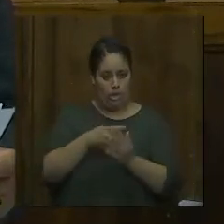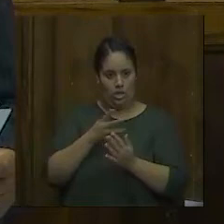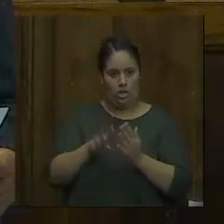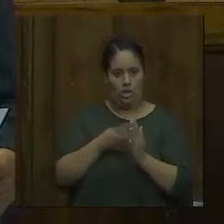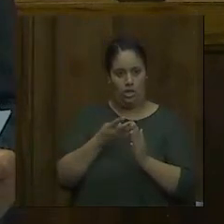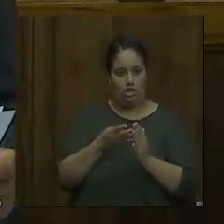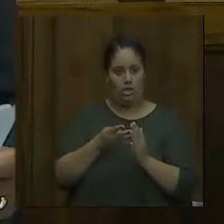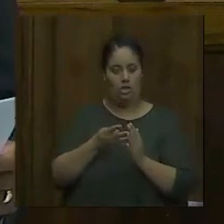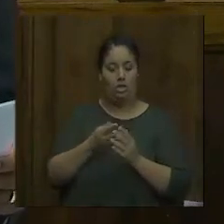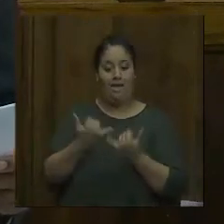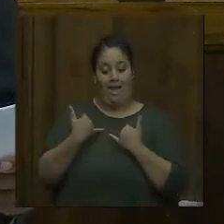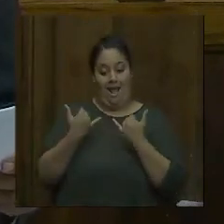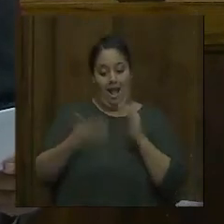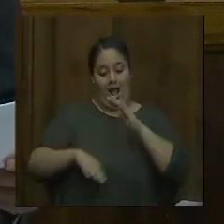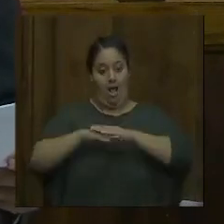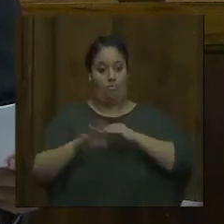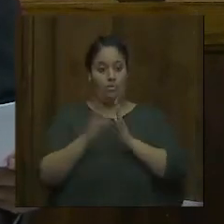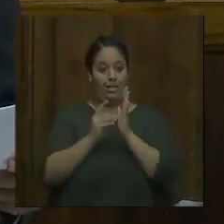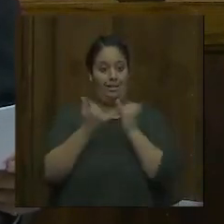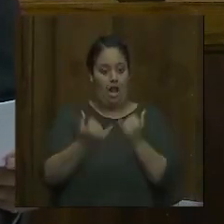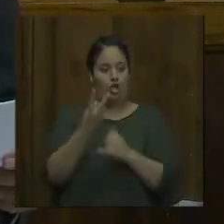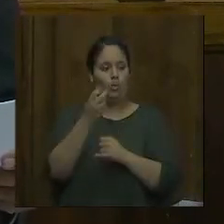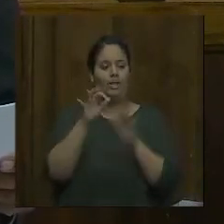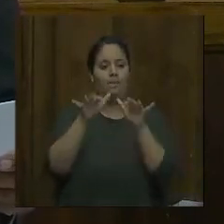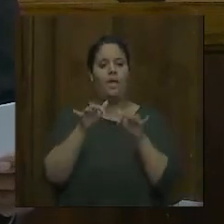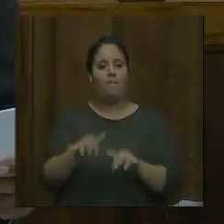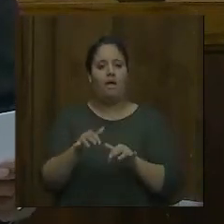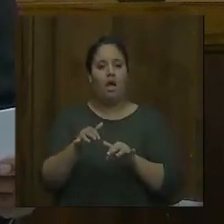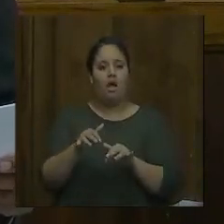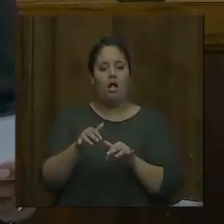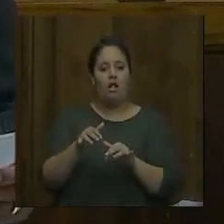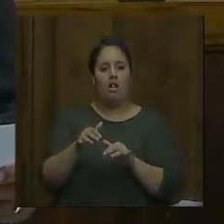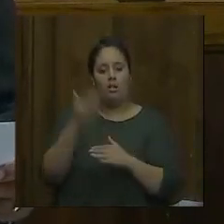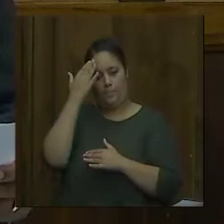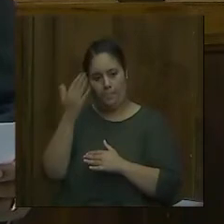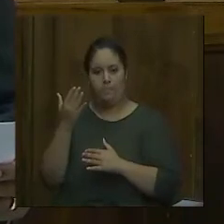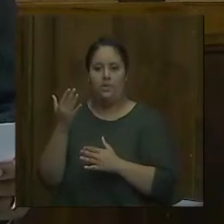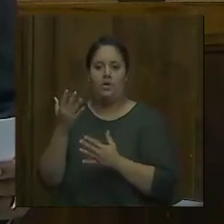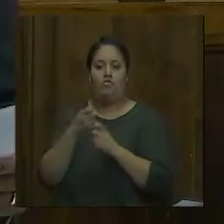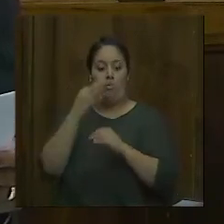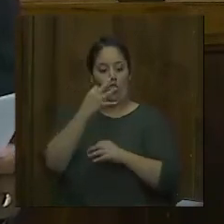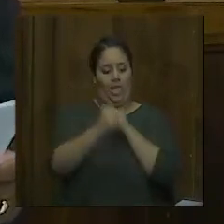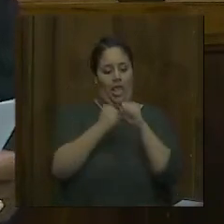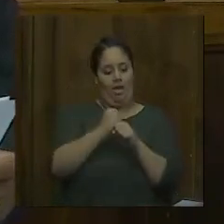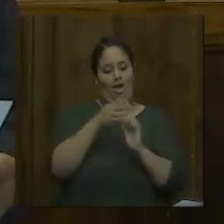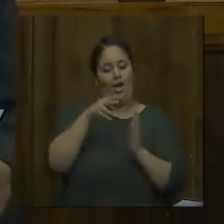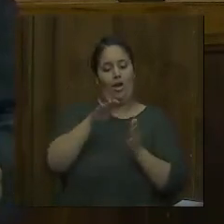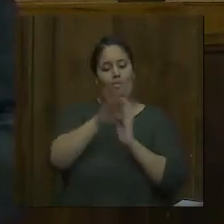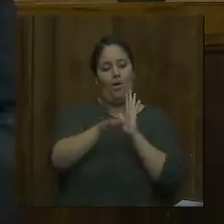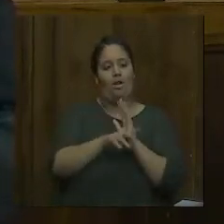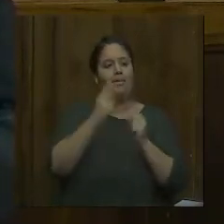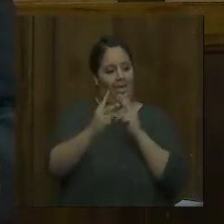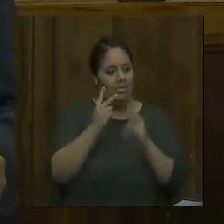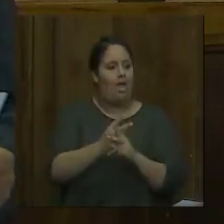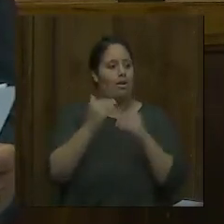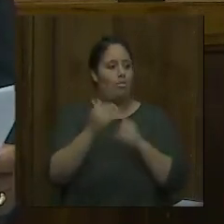date, 20 persons have graduated from the 3-year program. Another success